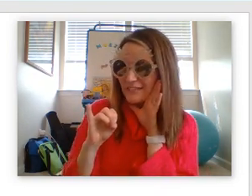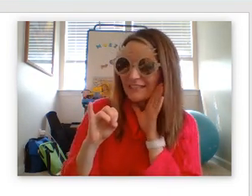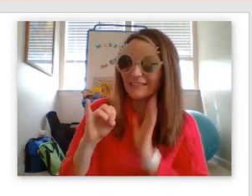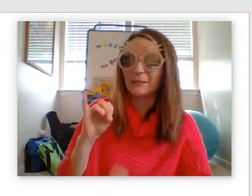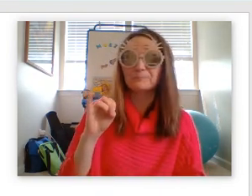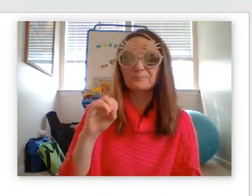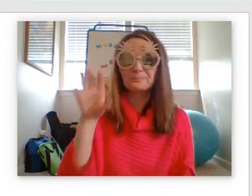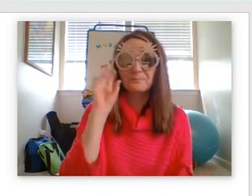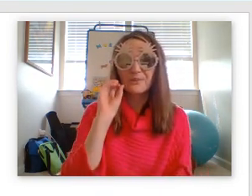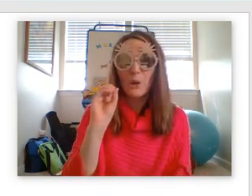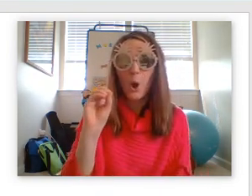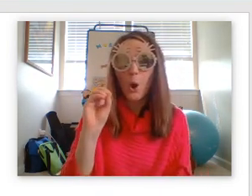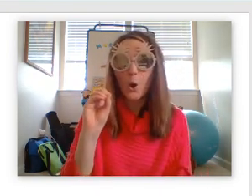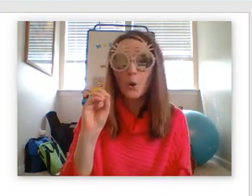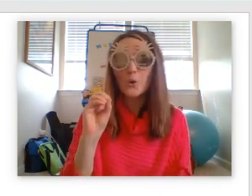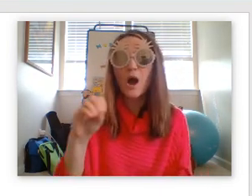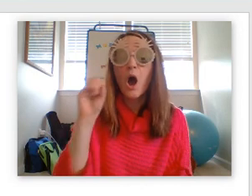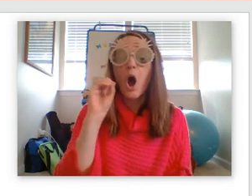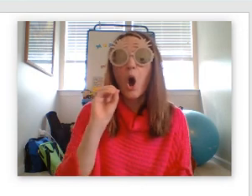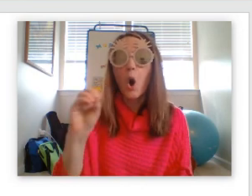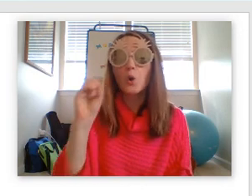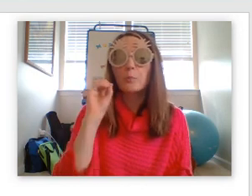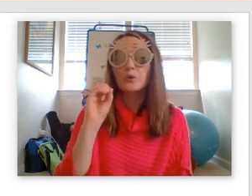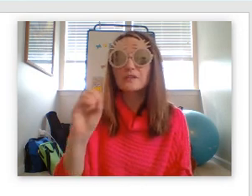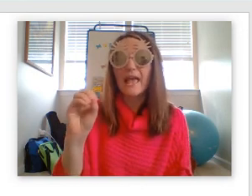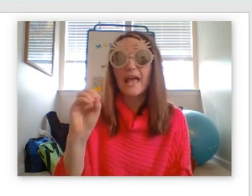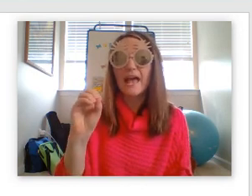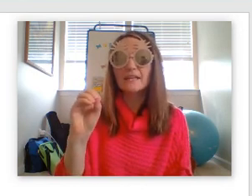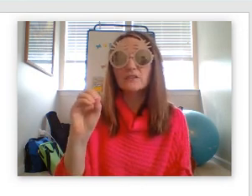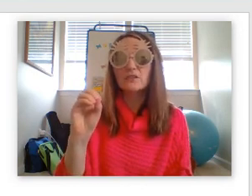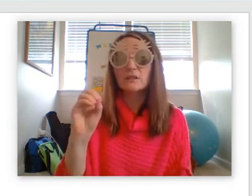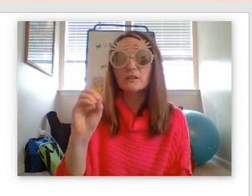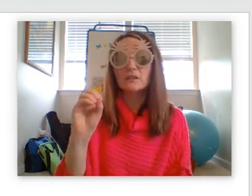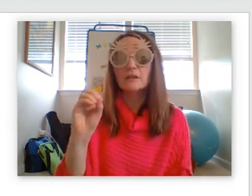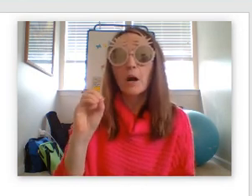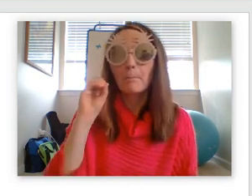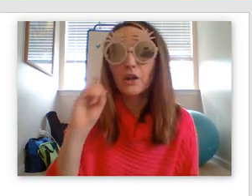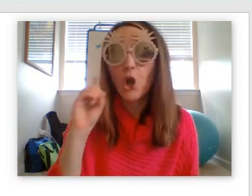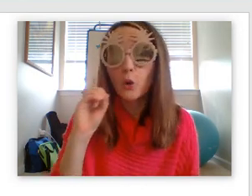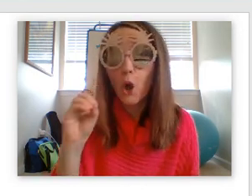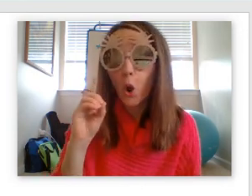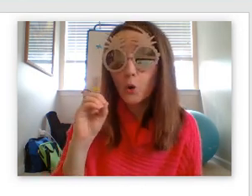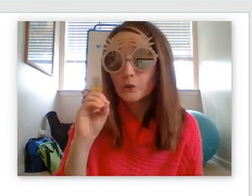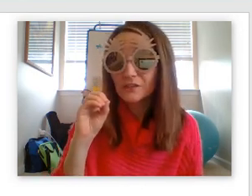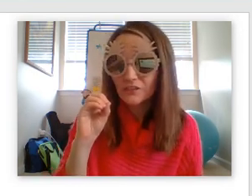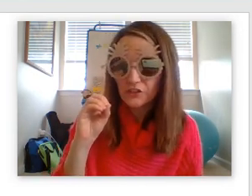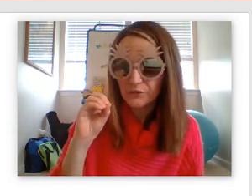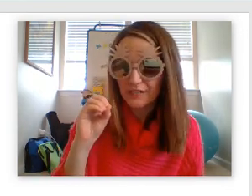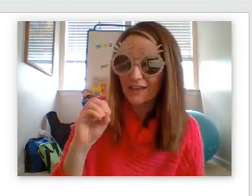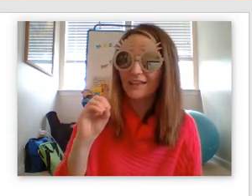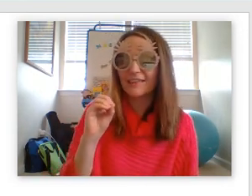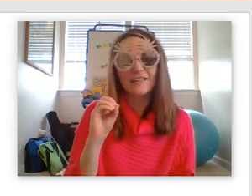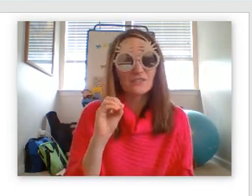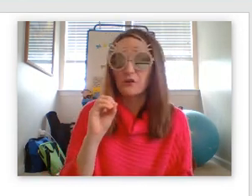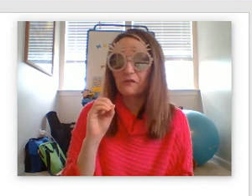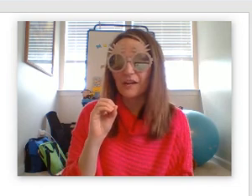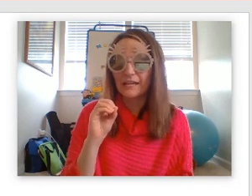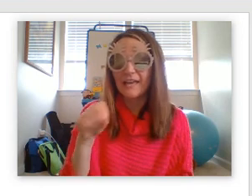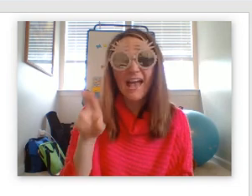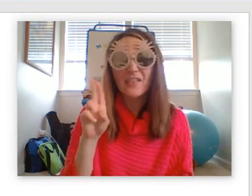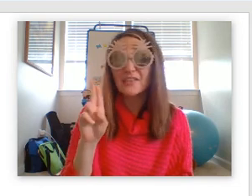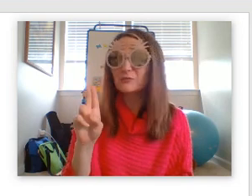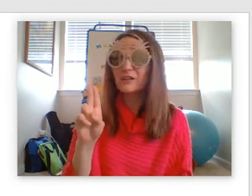really silly. O, opals and bononos. Did you say that? That's so